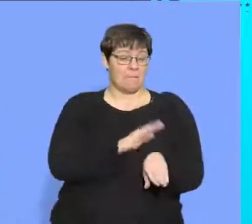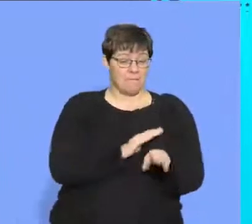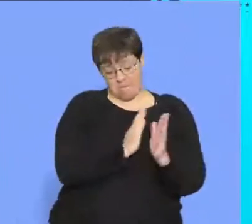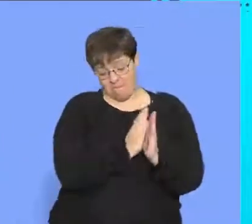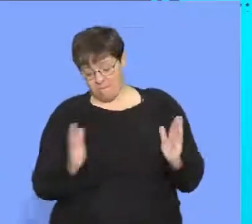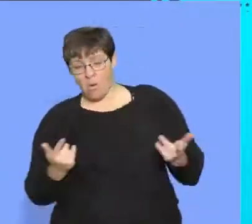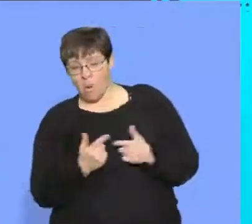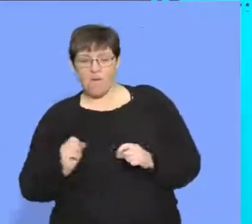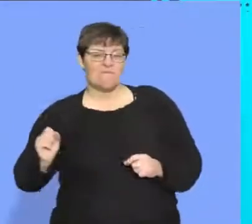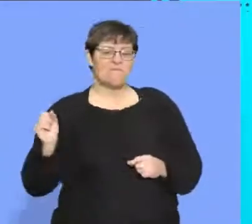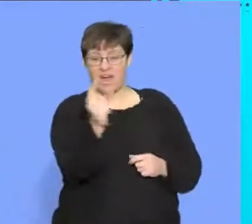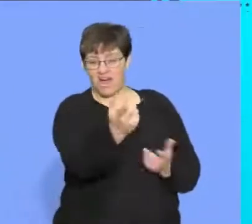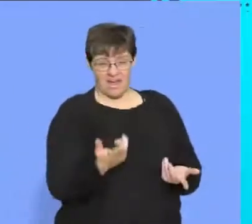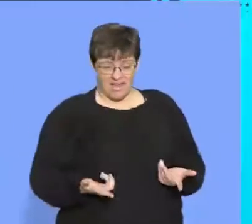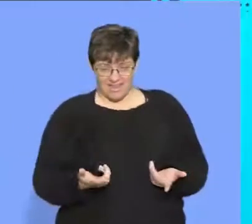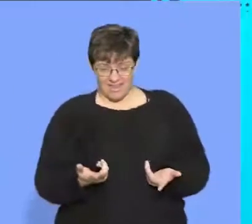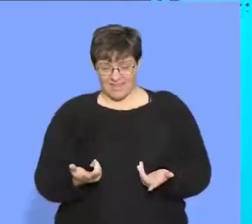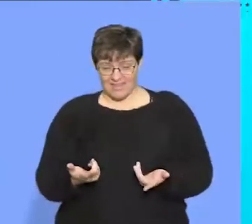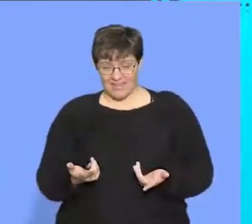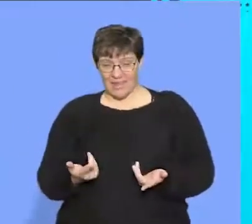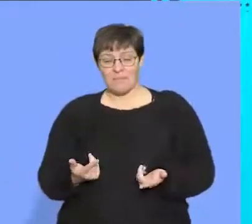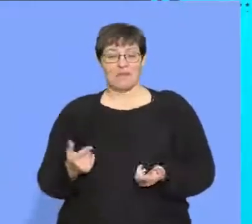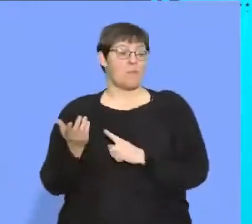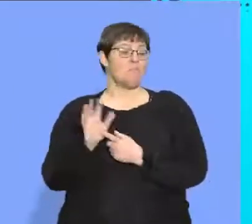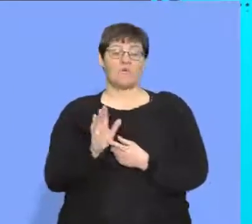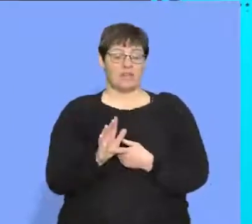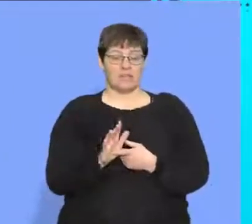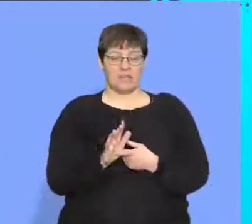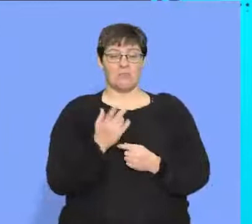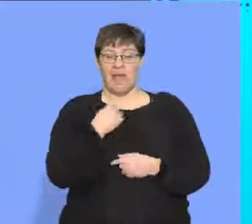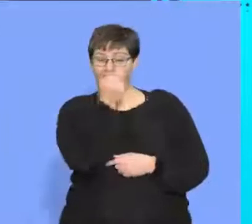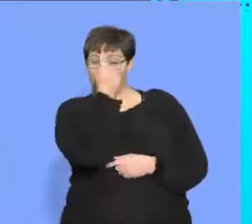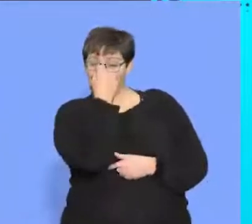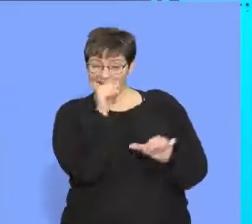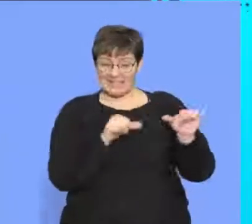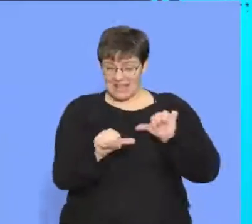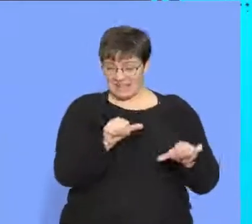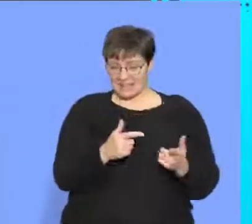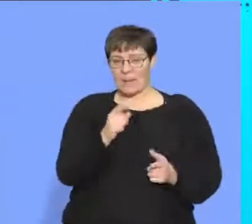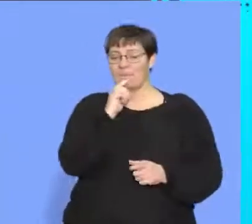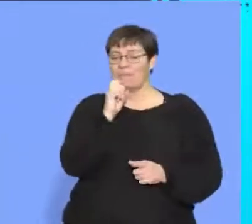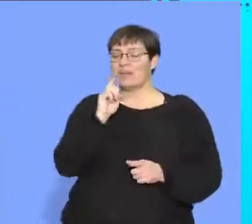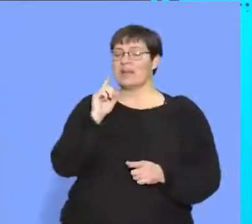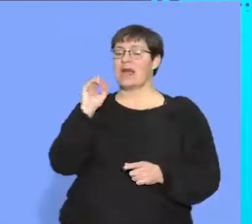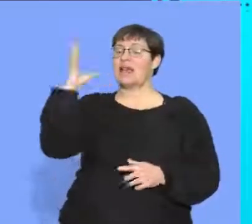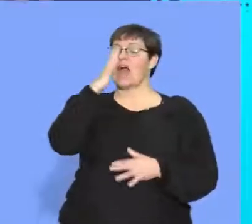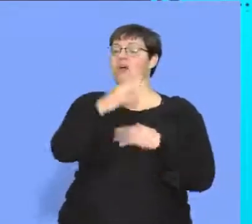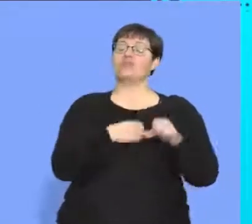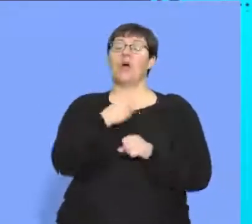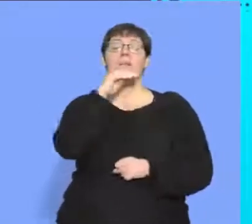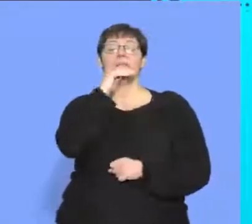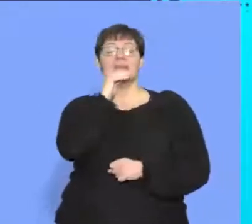of time or a distance? Well, you'll often find that if the movie was made by someone who understands science, light year will be